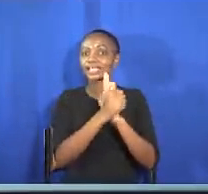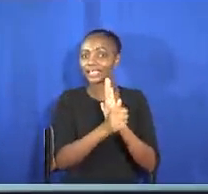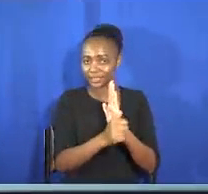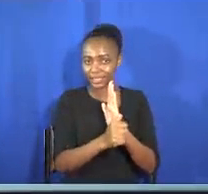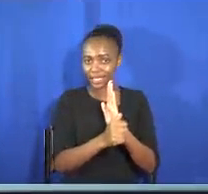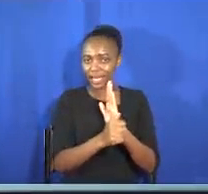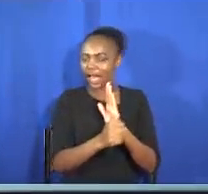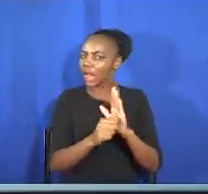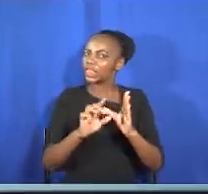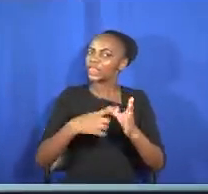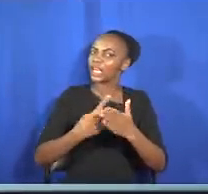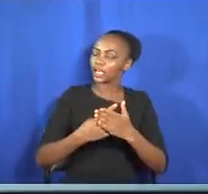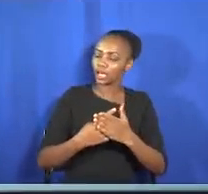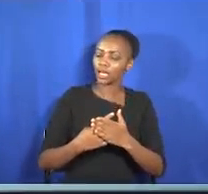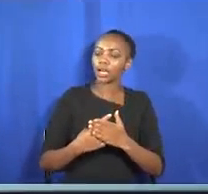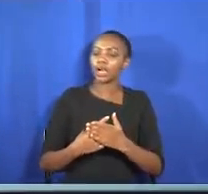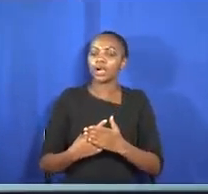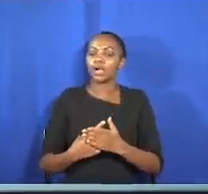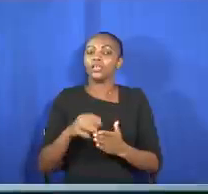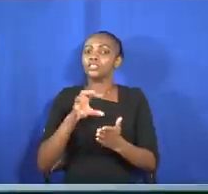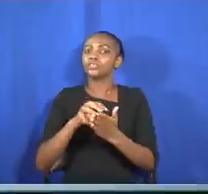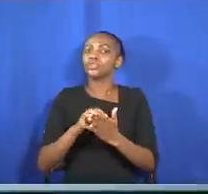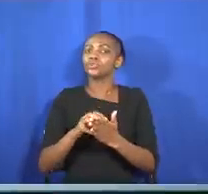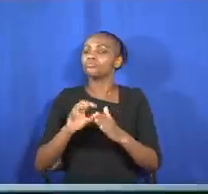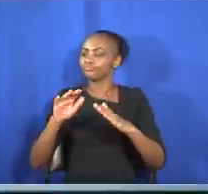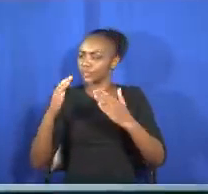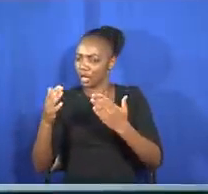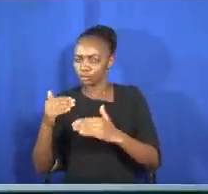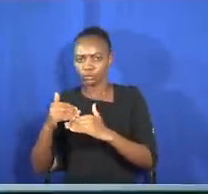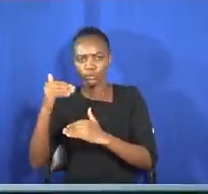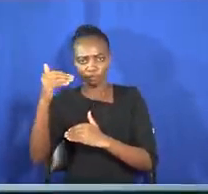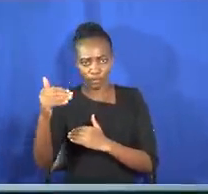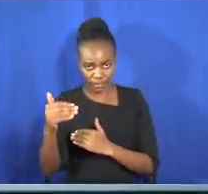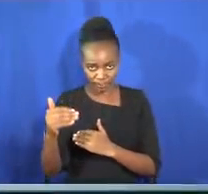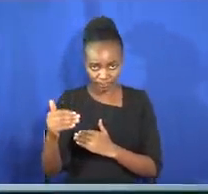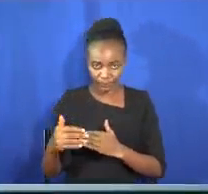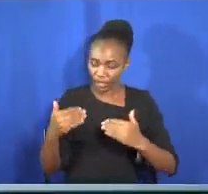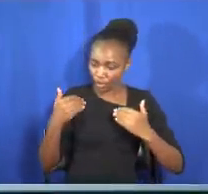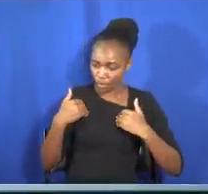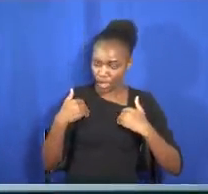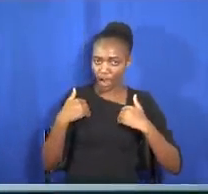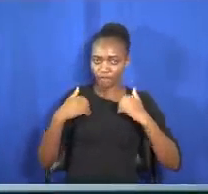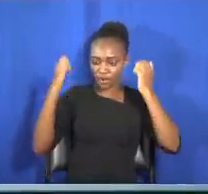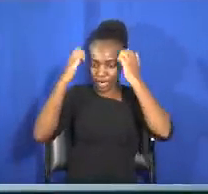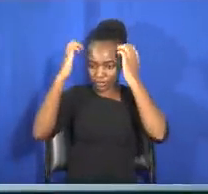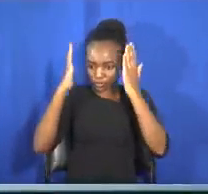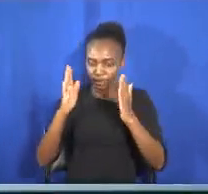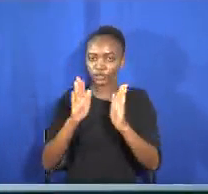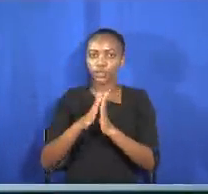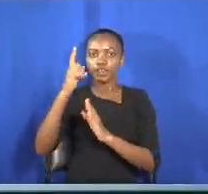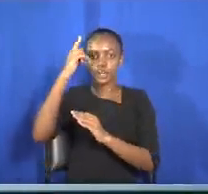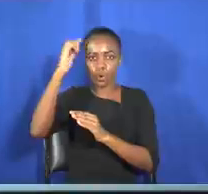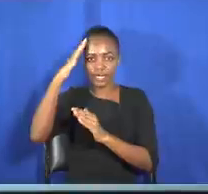skills, so that we don't only have a learner who has some knowledge, who have some skills, but has